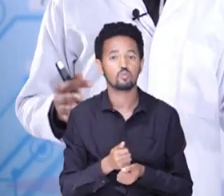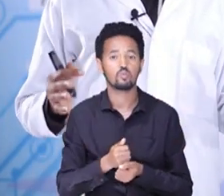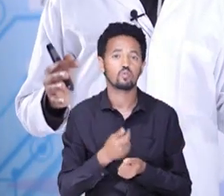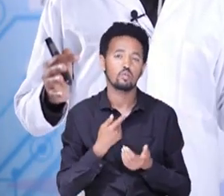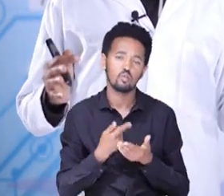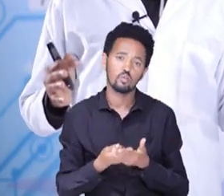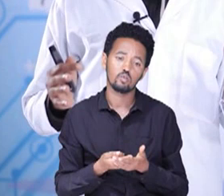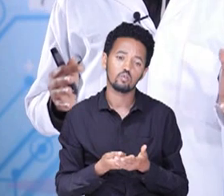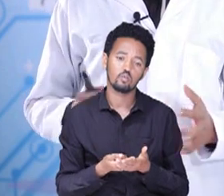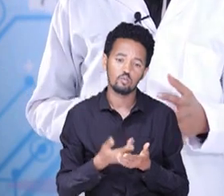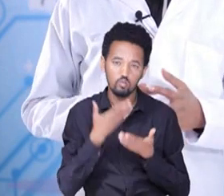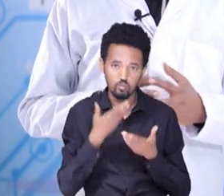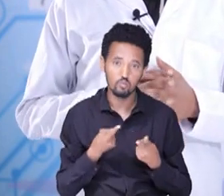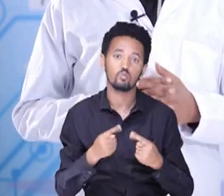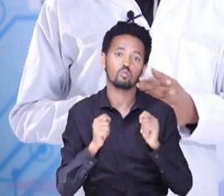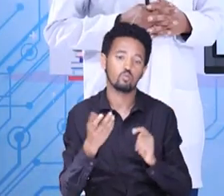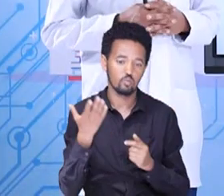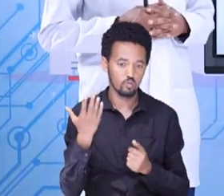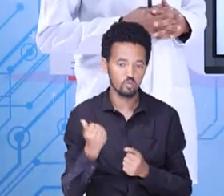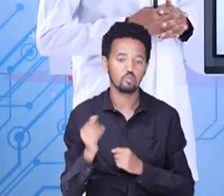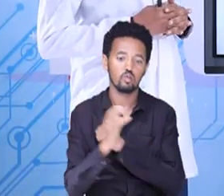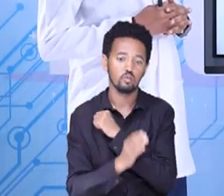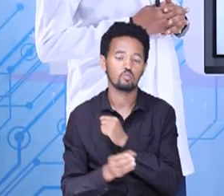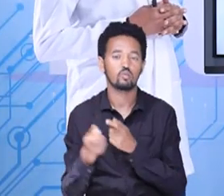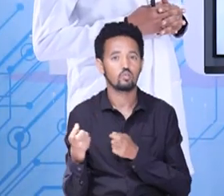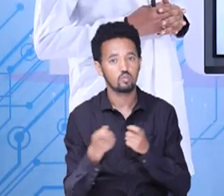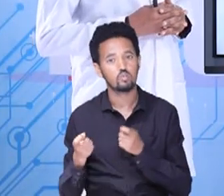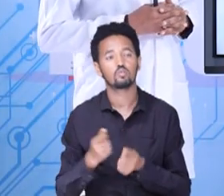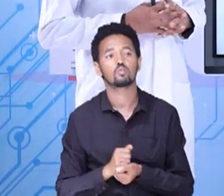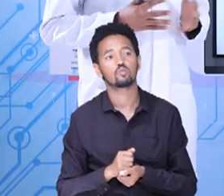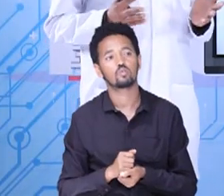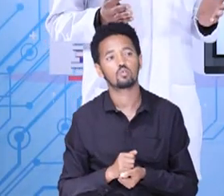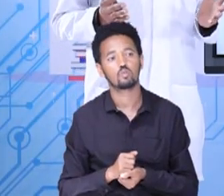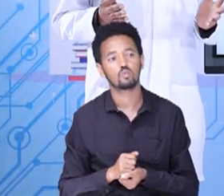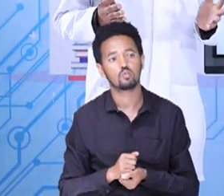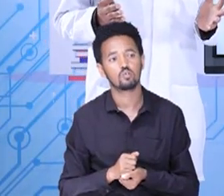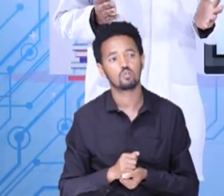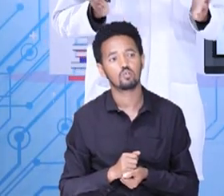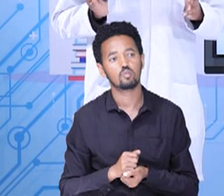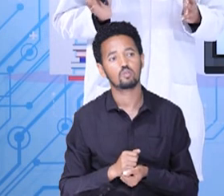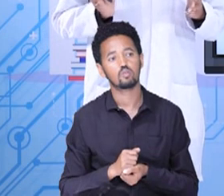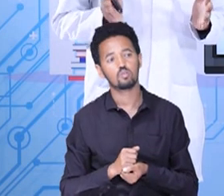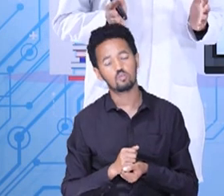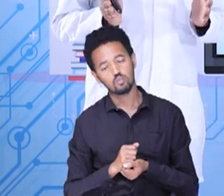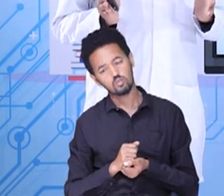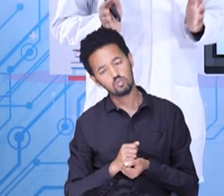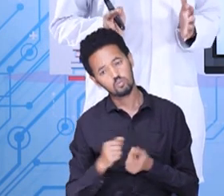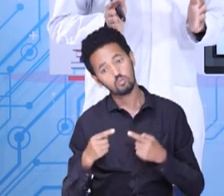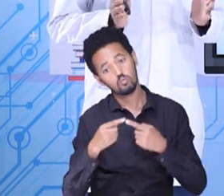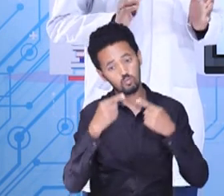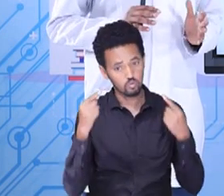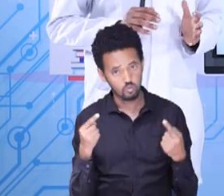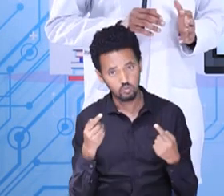influential to reorganize the country again. The other early opposition